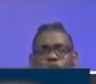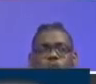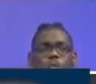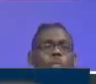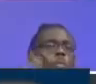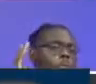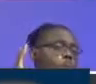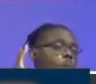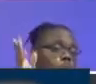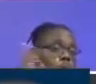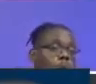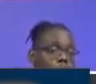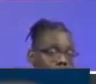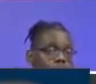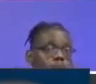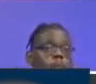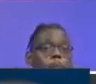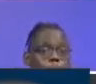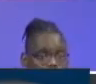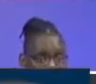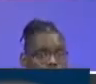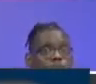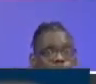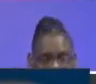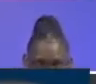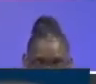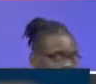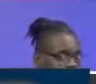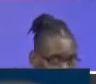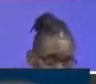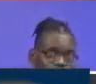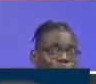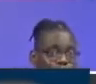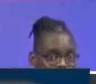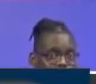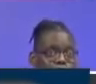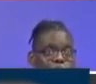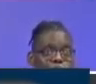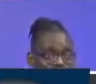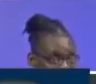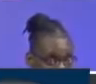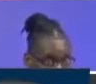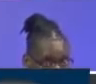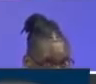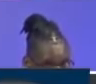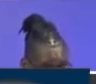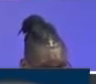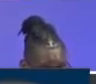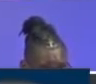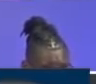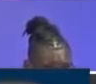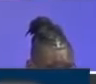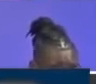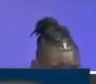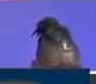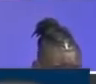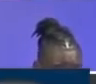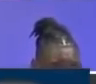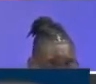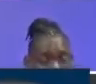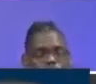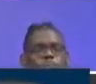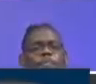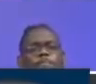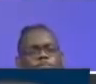about the issues. Okay? Unless you have any further questions for me. But in general, just wondering, so in terms of the issue of